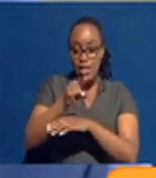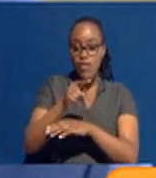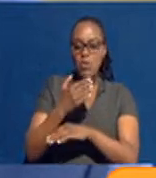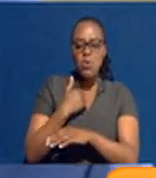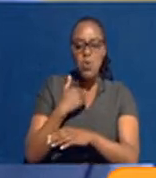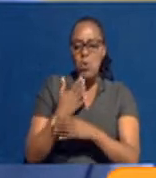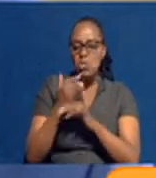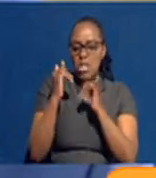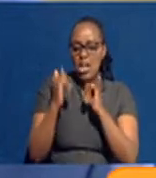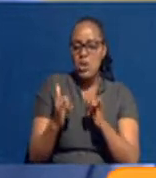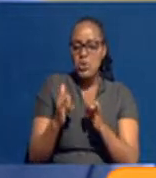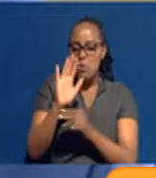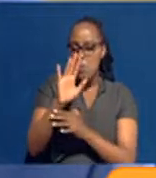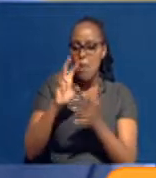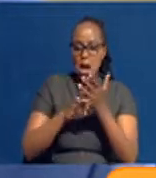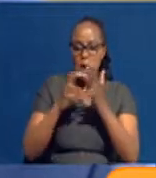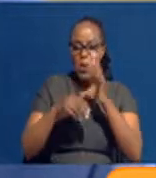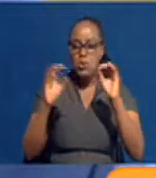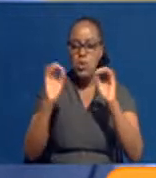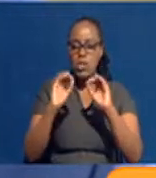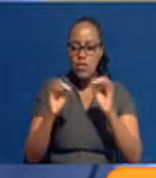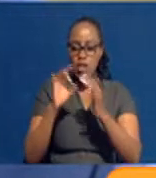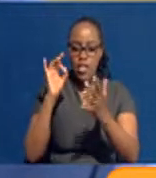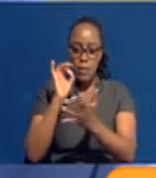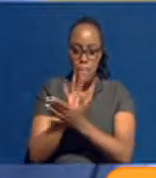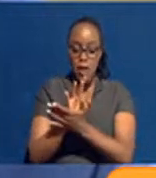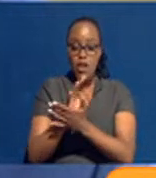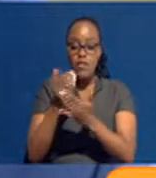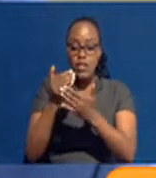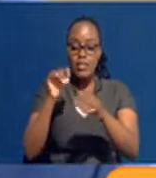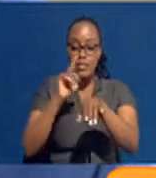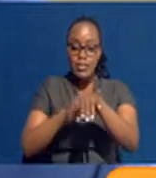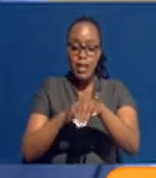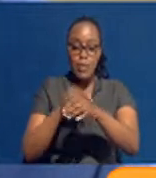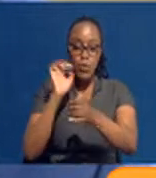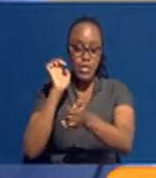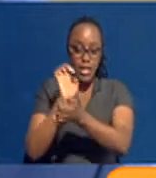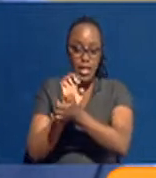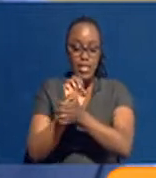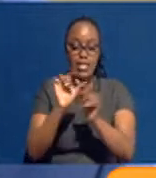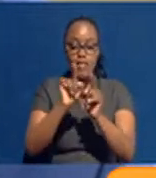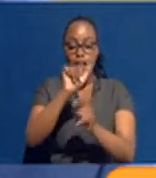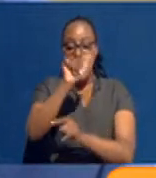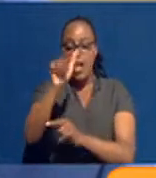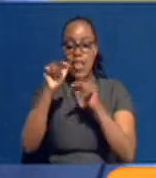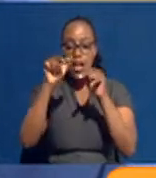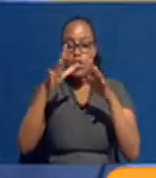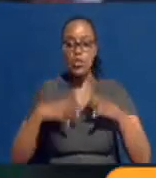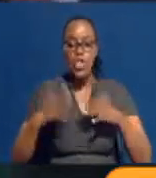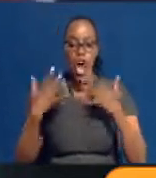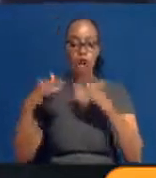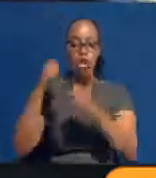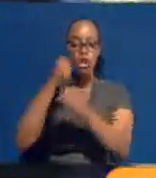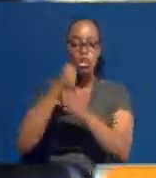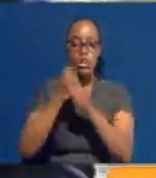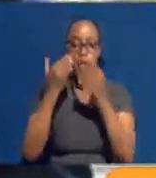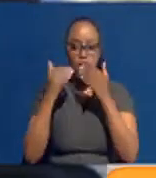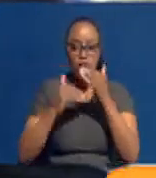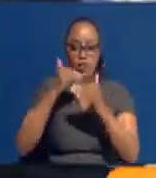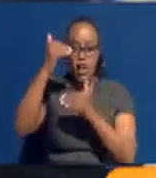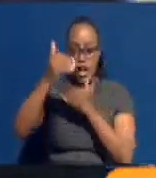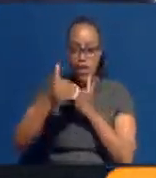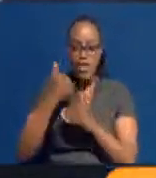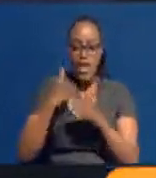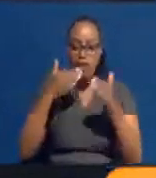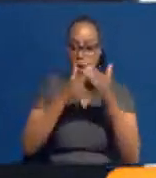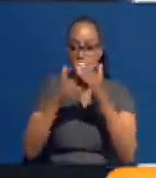seeking renewal of his contract. He was, however, sacked upon his arrest, as the other accused persons lost their jobs after they were barred